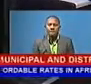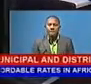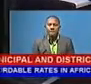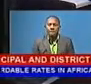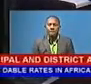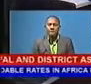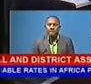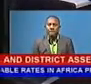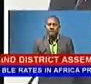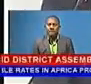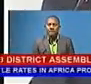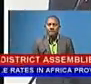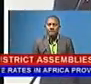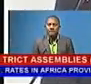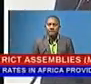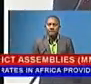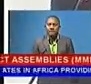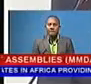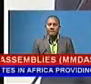as the court pleases.